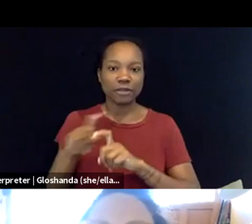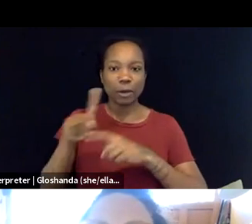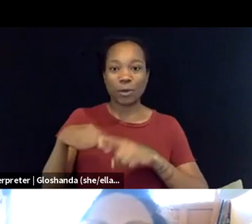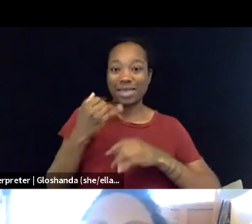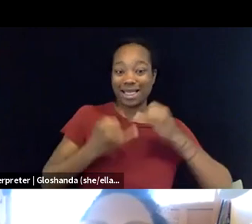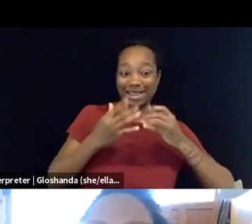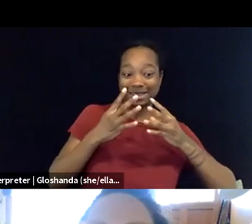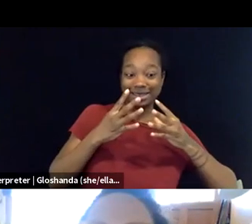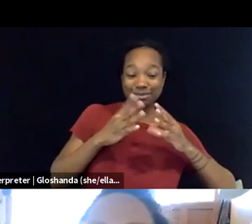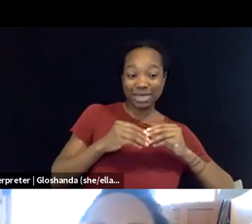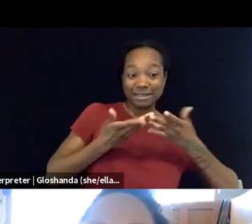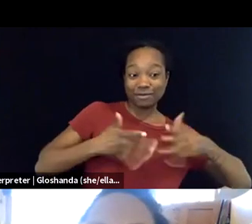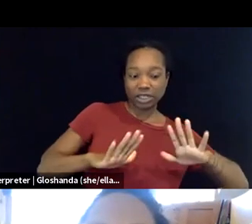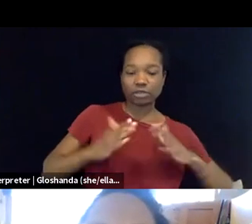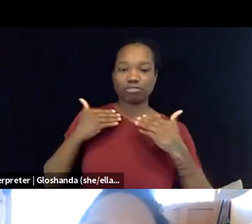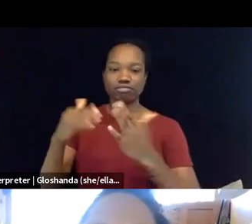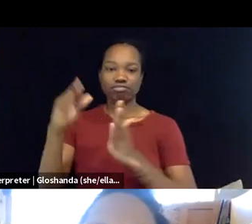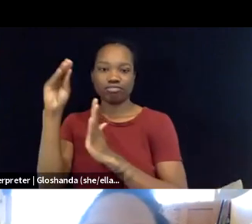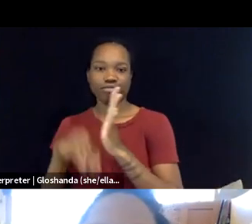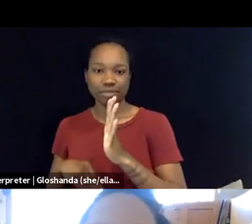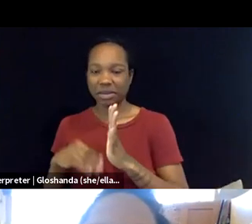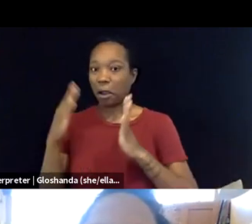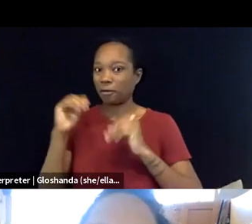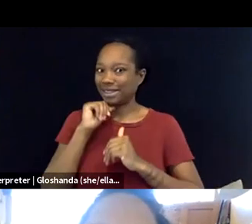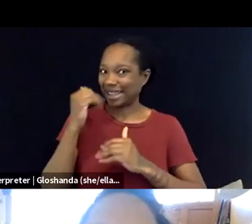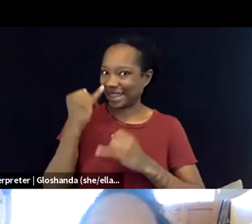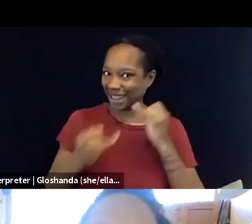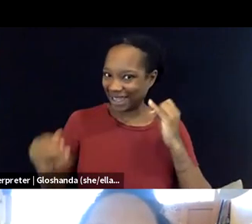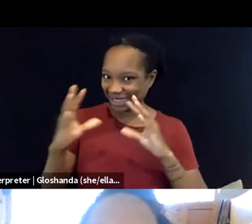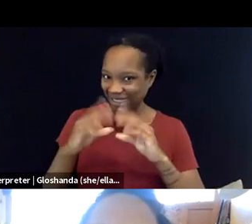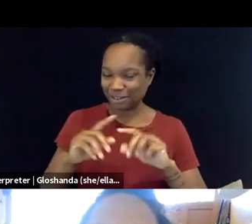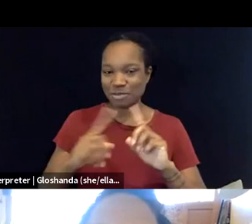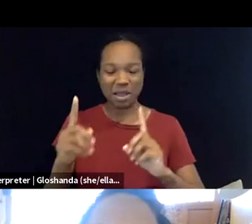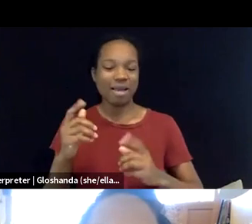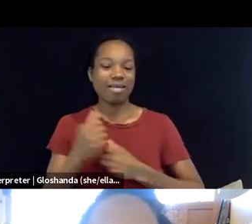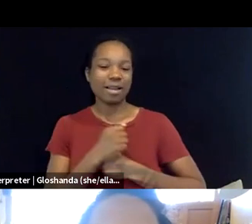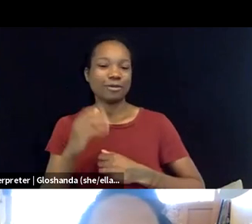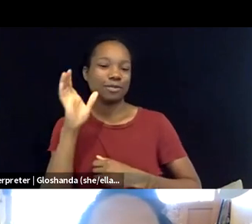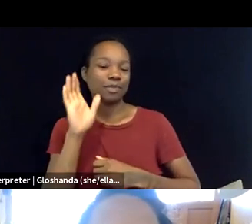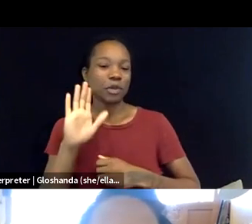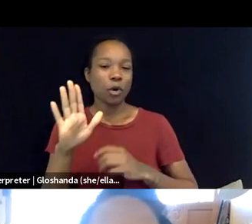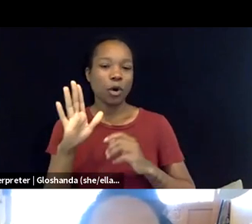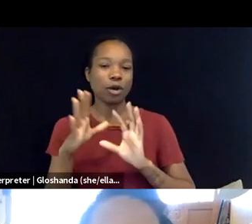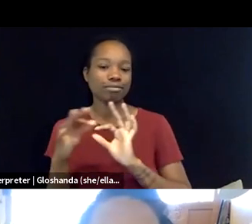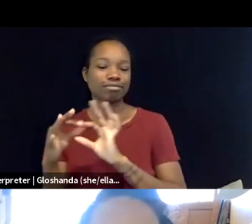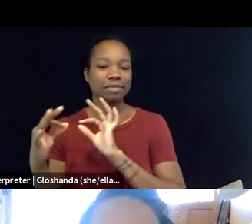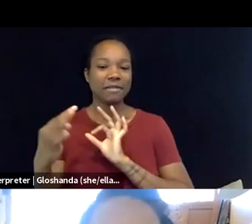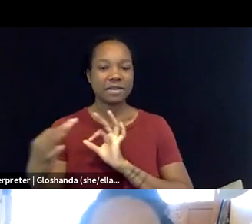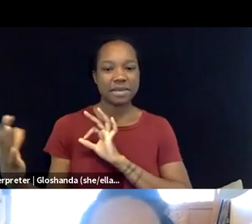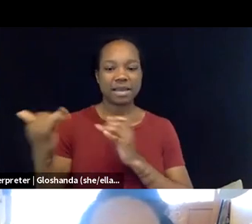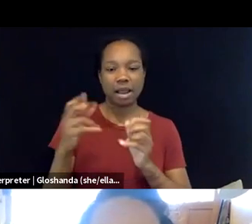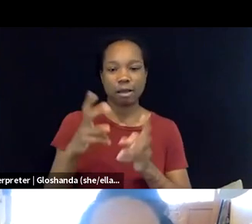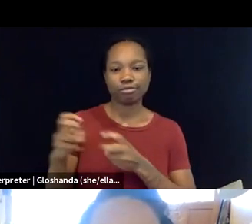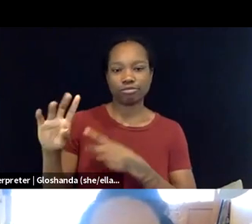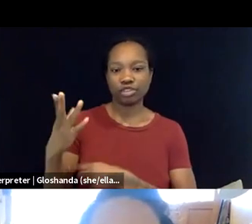attend, which hopefully this is not the last one, but we would love to hear from you. So that's in the chat now. And